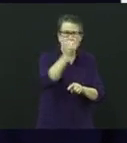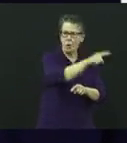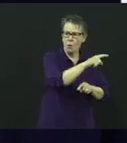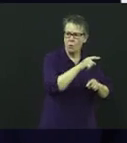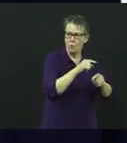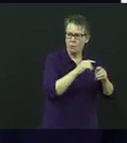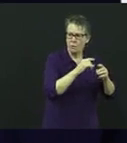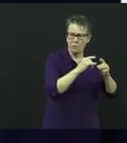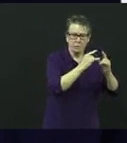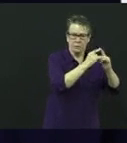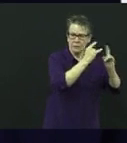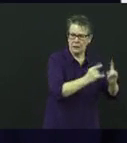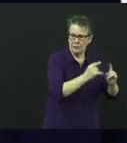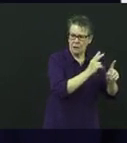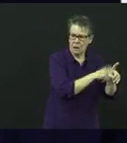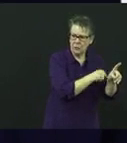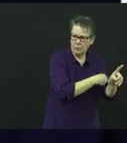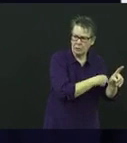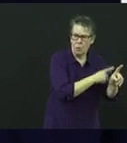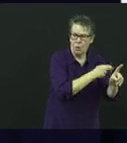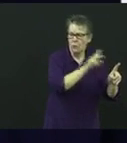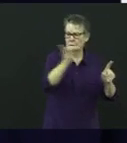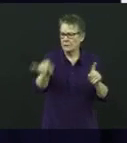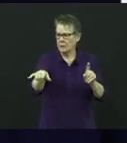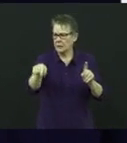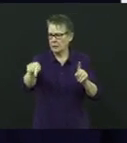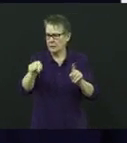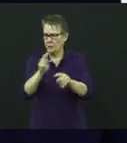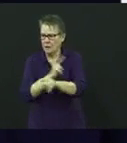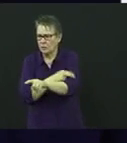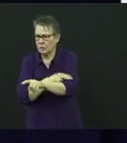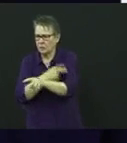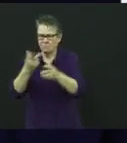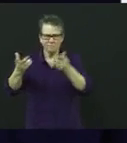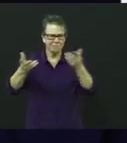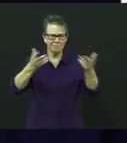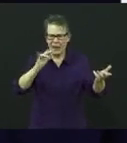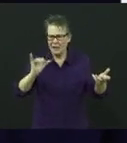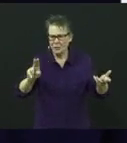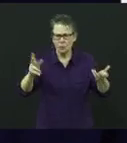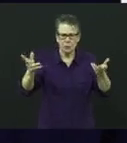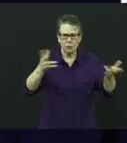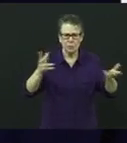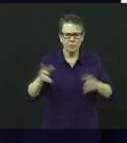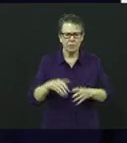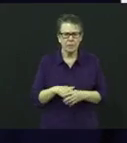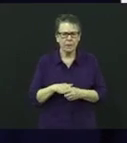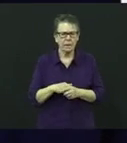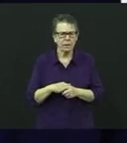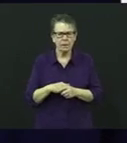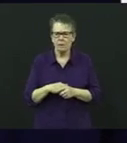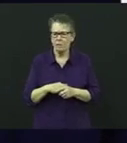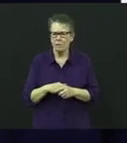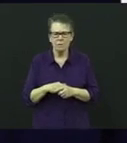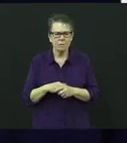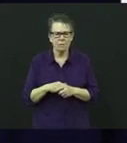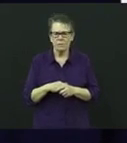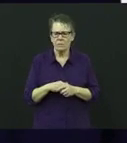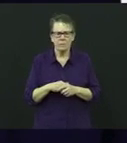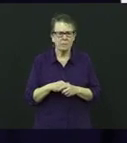now aggressively opening up every single bed that they have. And we have a number of hospitals that have come forth and said,